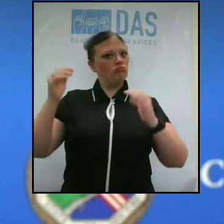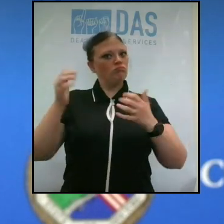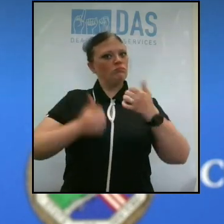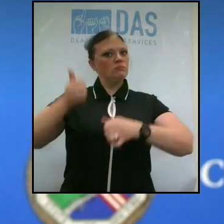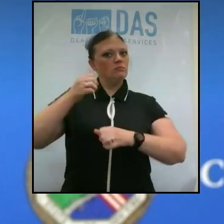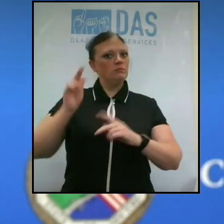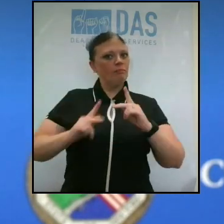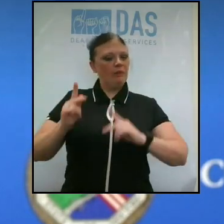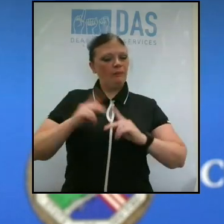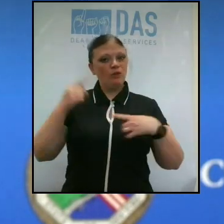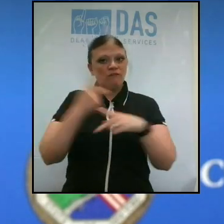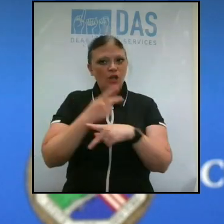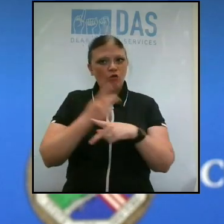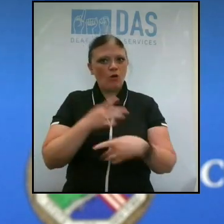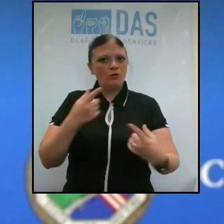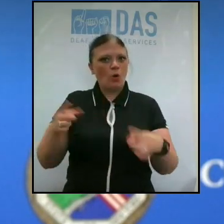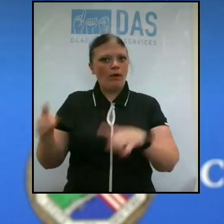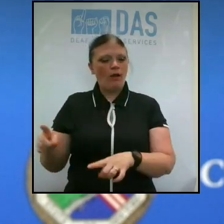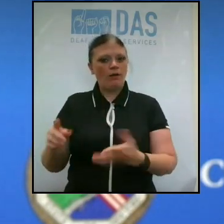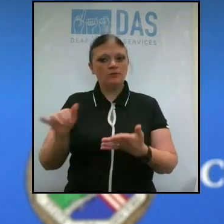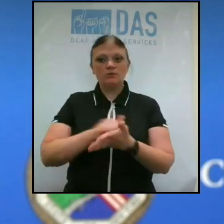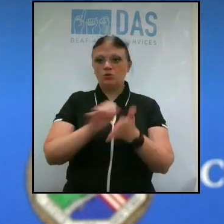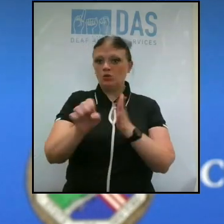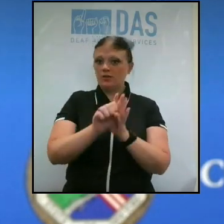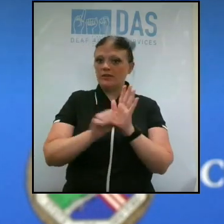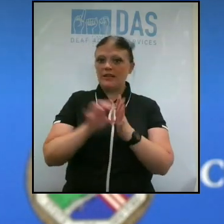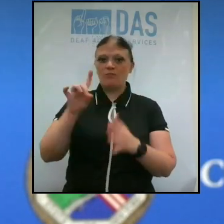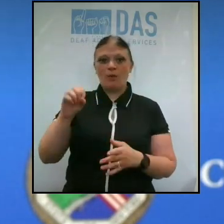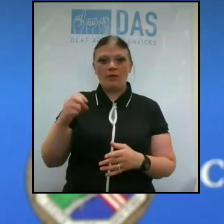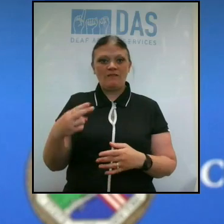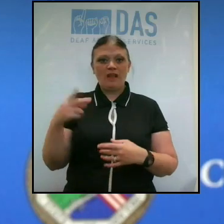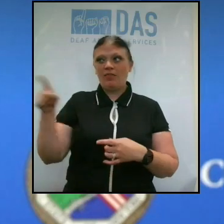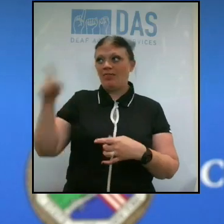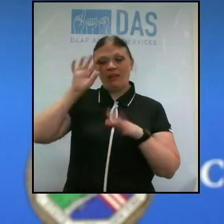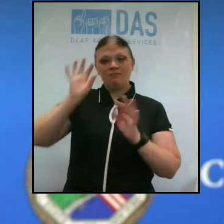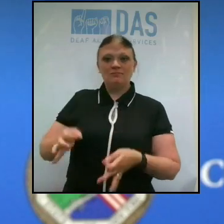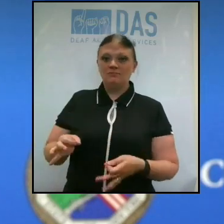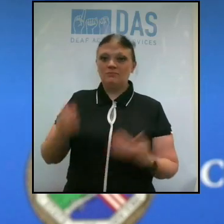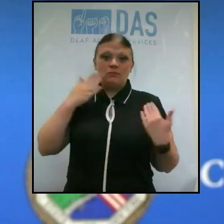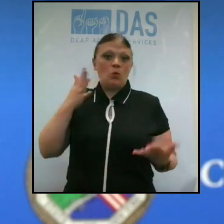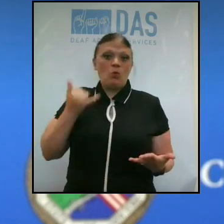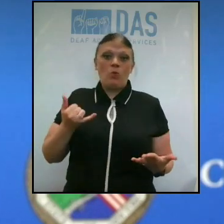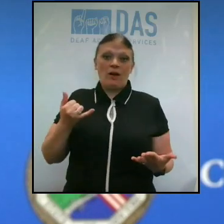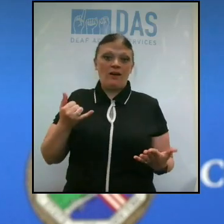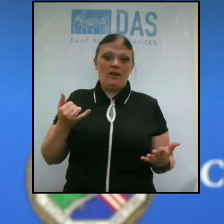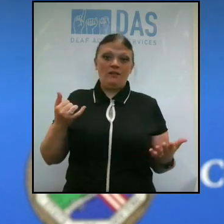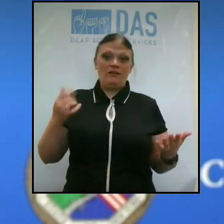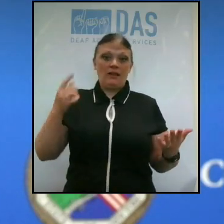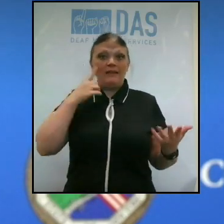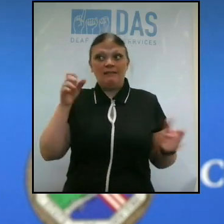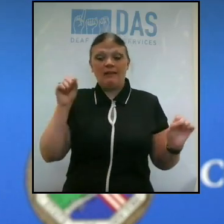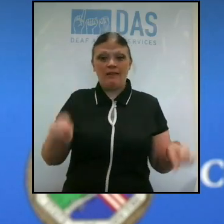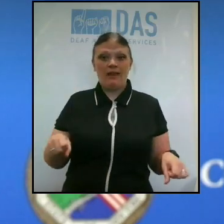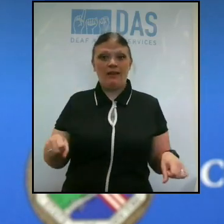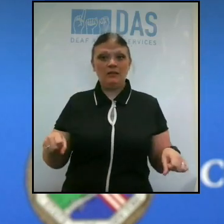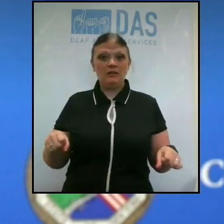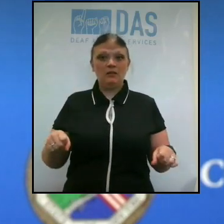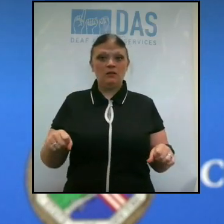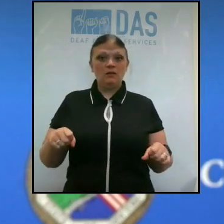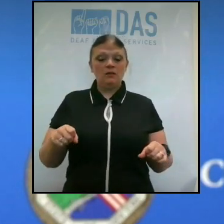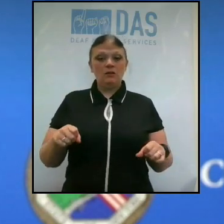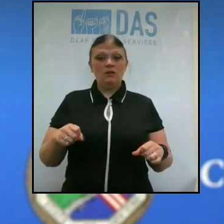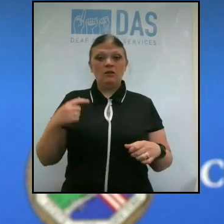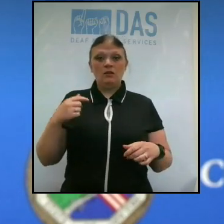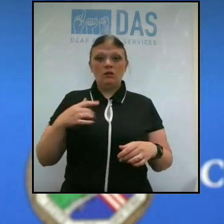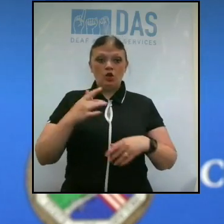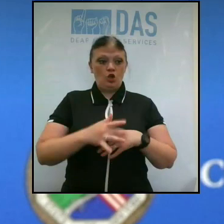office to figure out what's going on. The New York State Department of Health makes the call. I don't know why. I think they can do it. I was early on, I was the